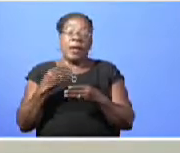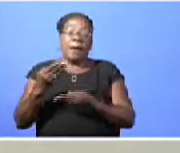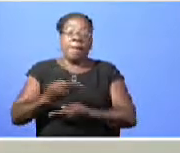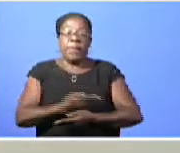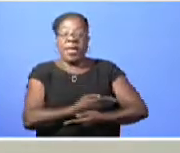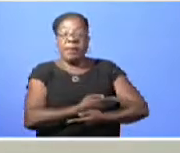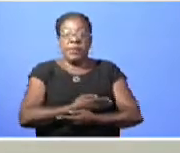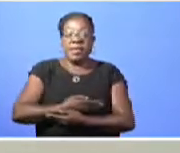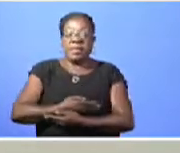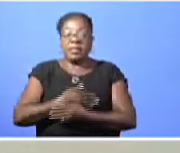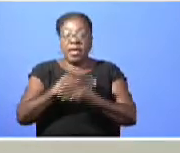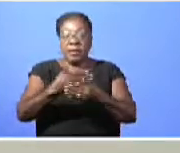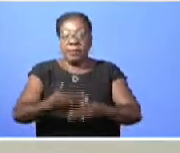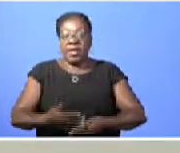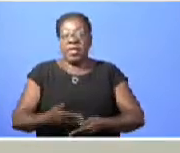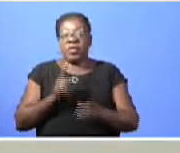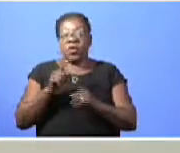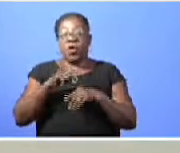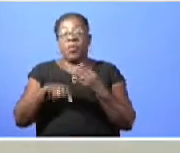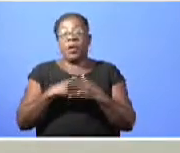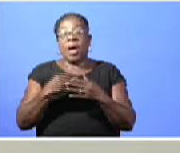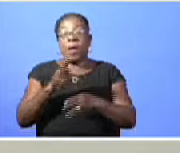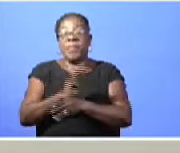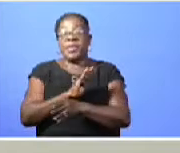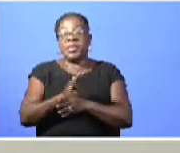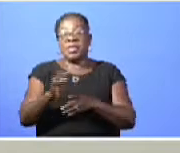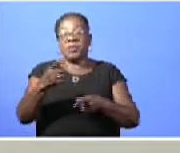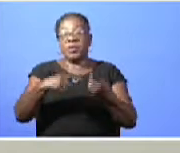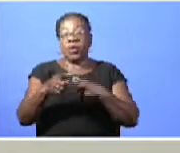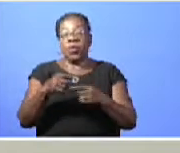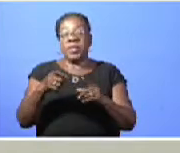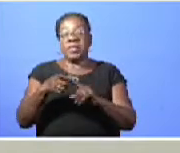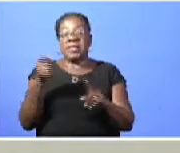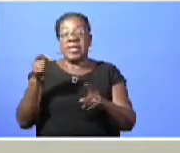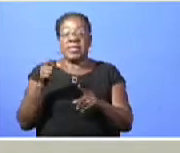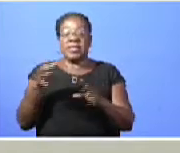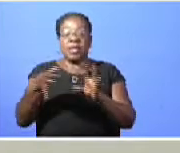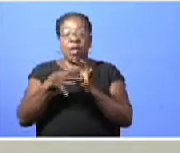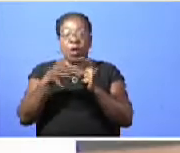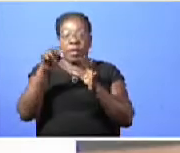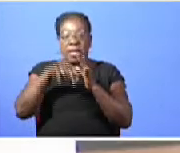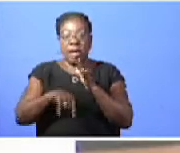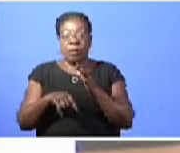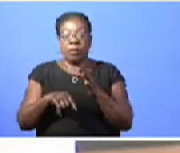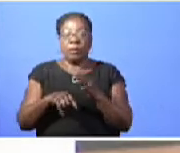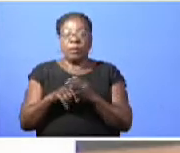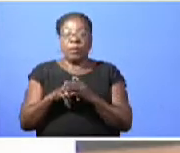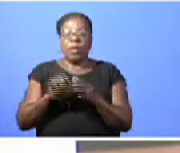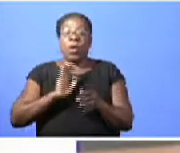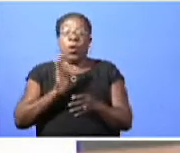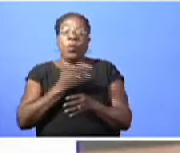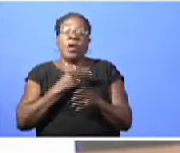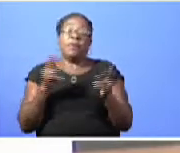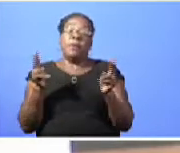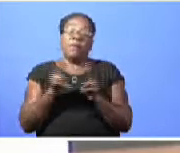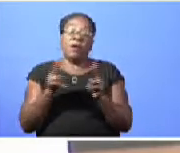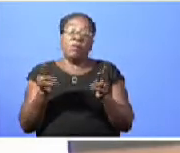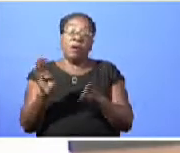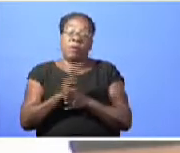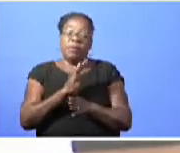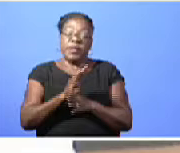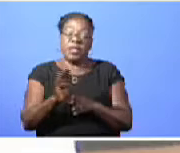about how business has been going following COVID-19 lockdowns in the first half of the year. We've been very, very busy since we